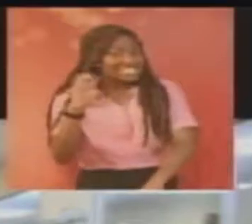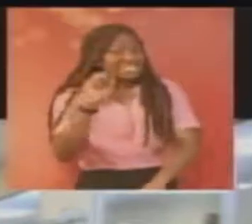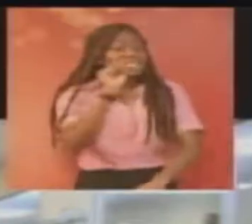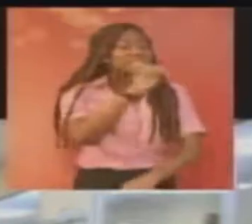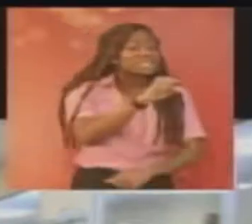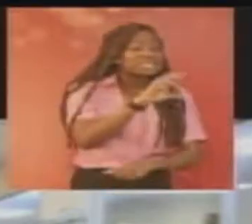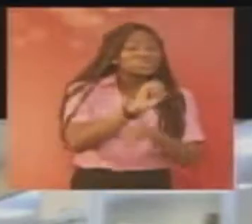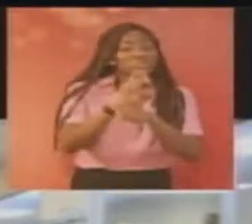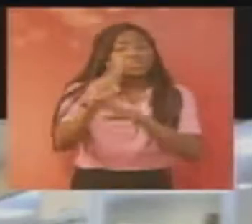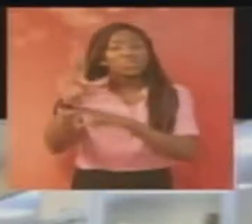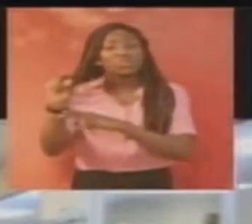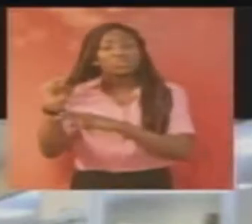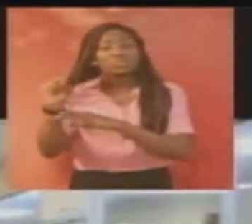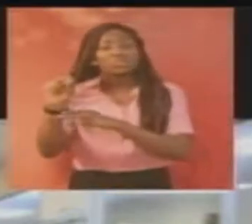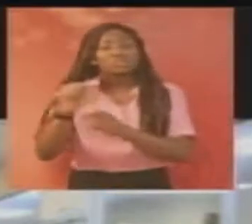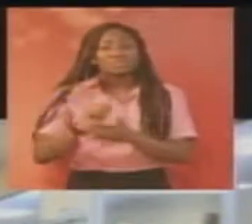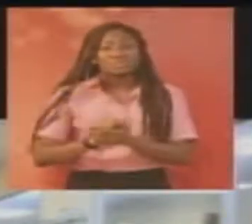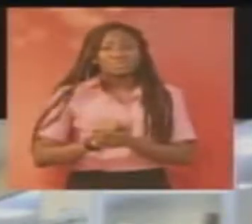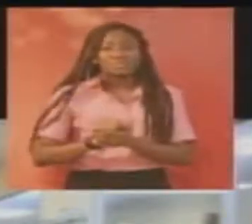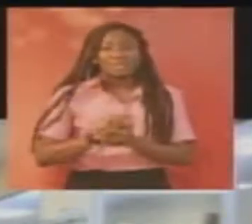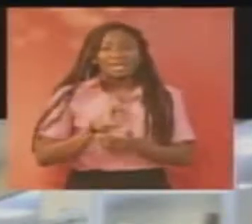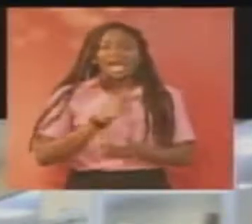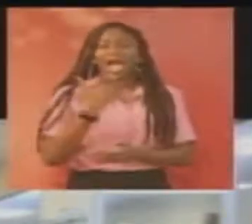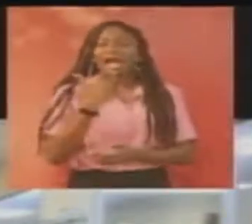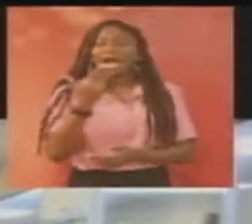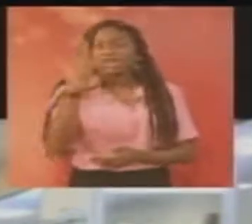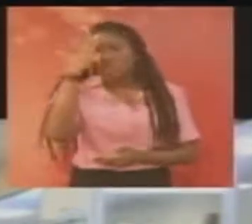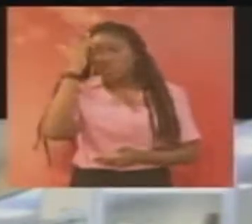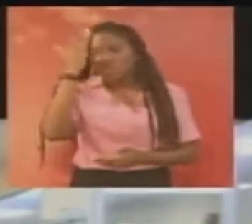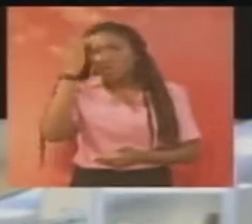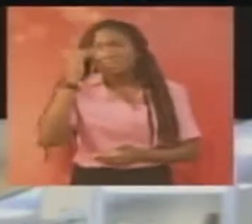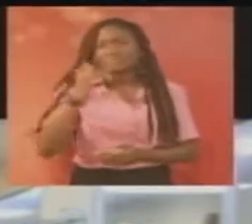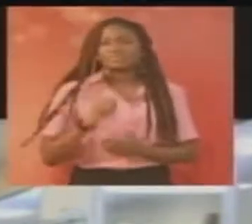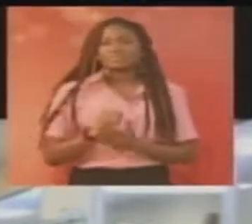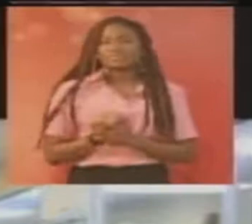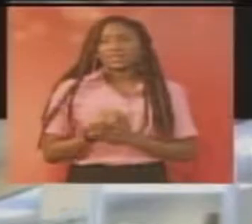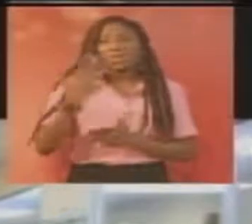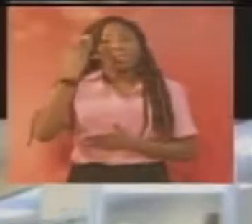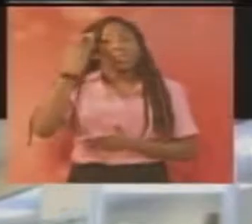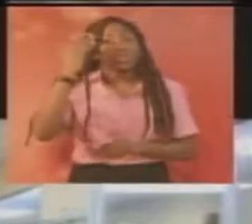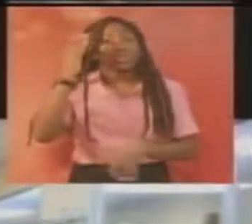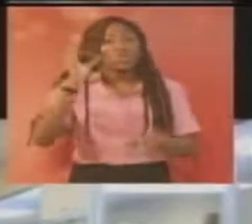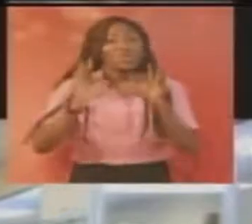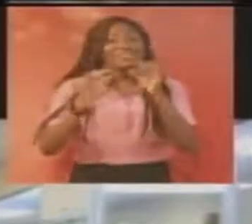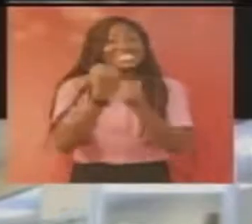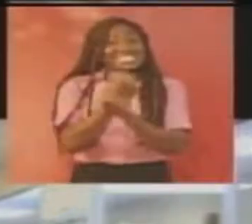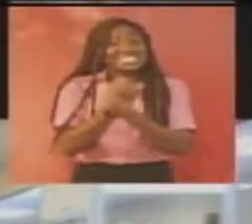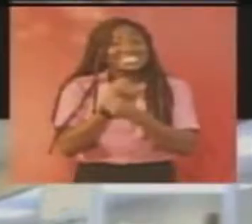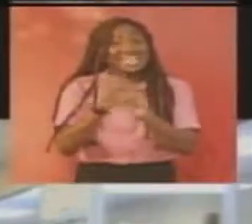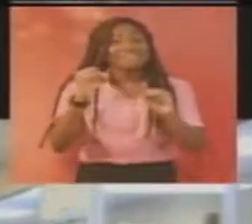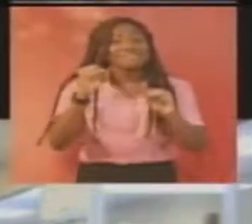is a novel virus. Can we say whether it will be safe to vaccinate someone who already has